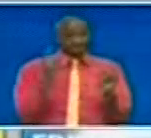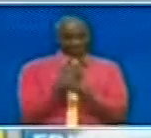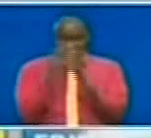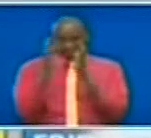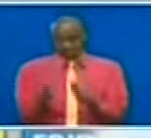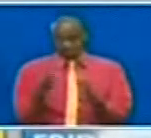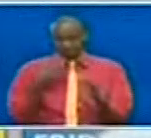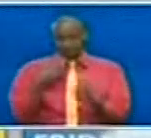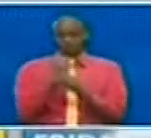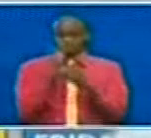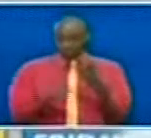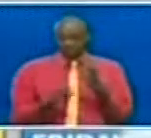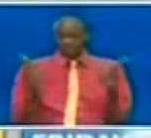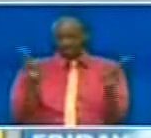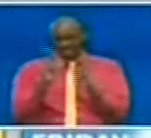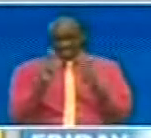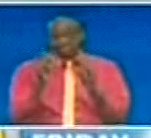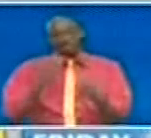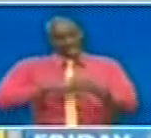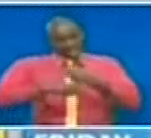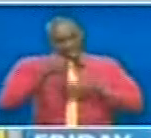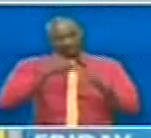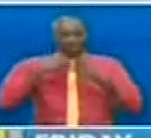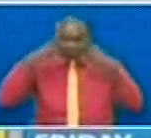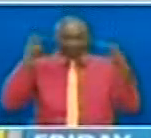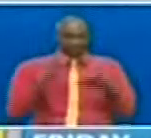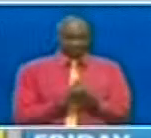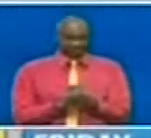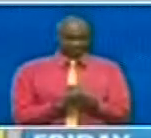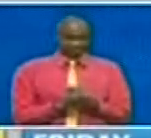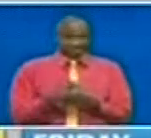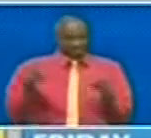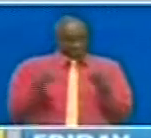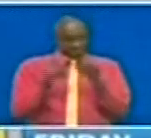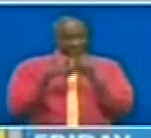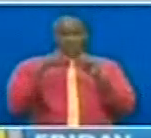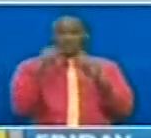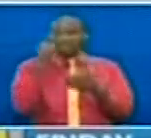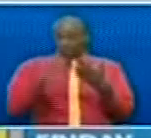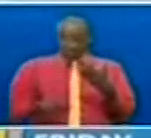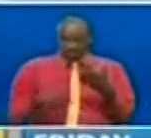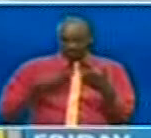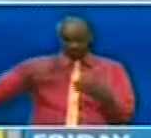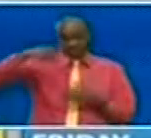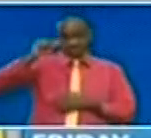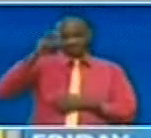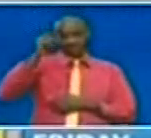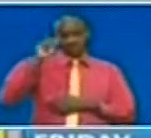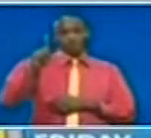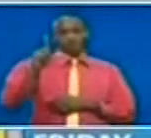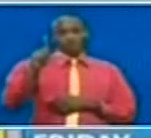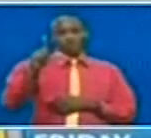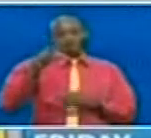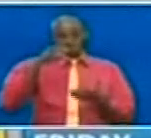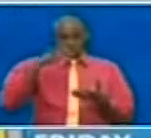to commit or prepare to commit an act of terrorism. Odunga said provisions contained under the Penal Code are oppressive